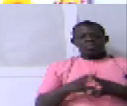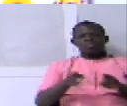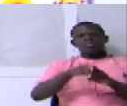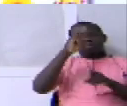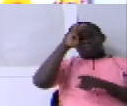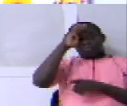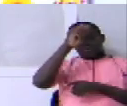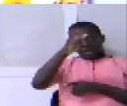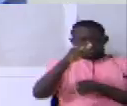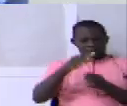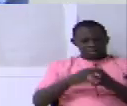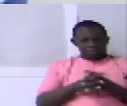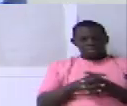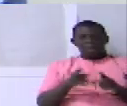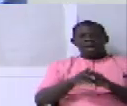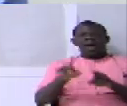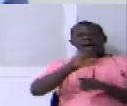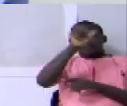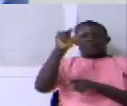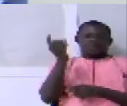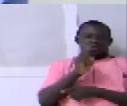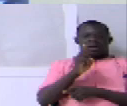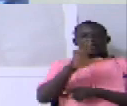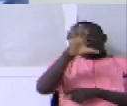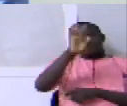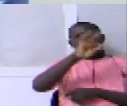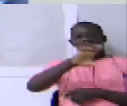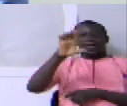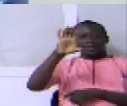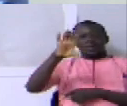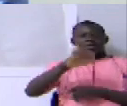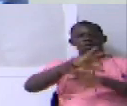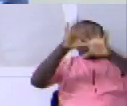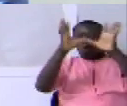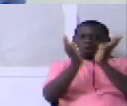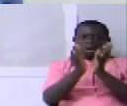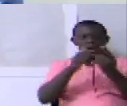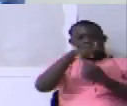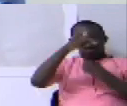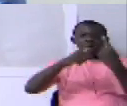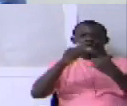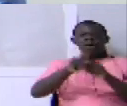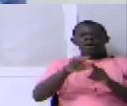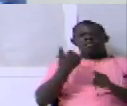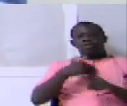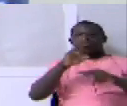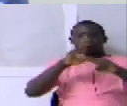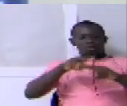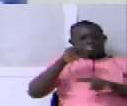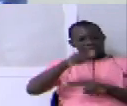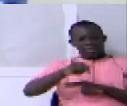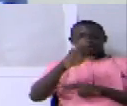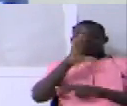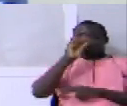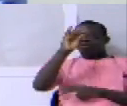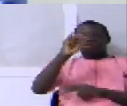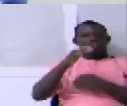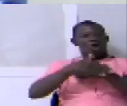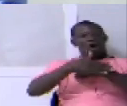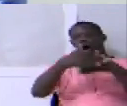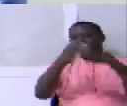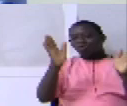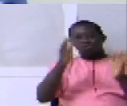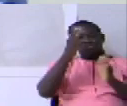you. And this is what the TRRC is all about. People come, speak the truth, accept